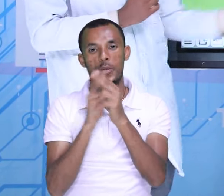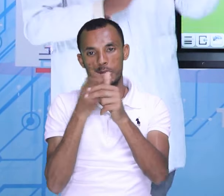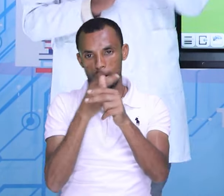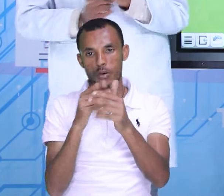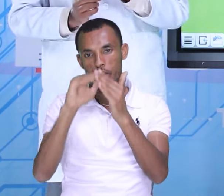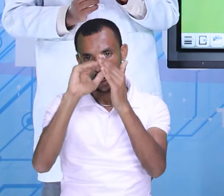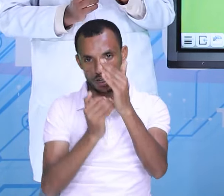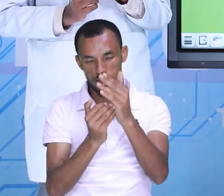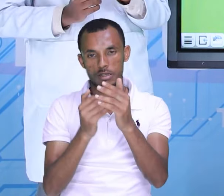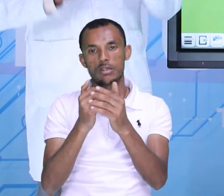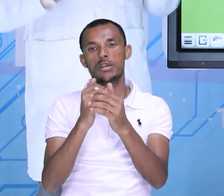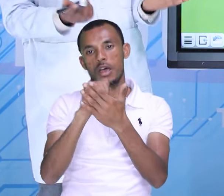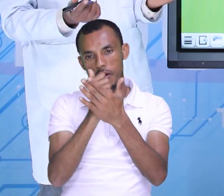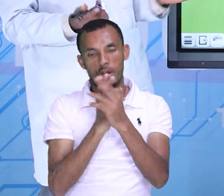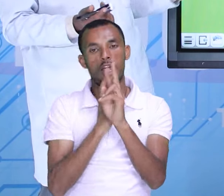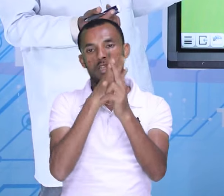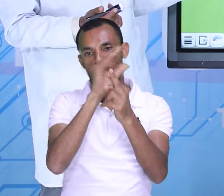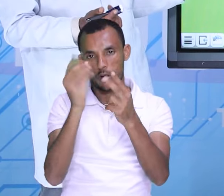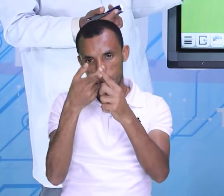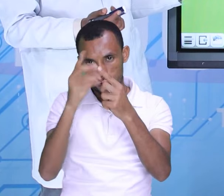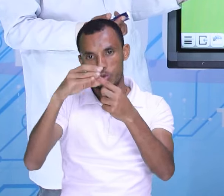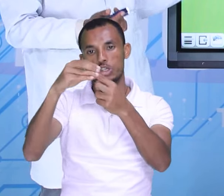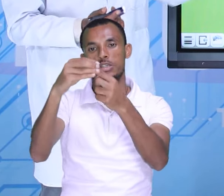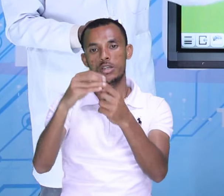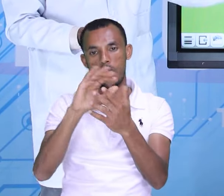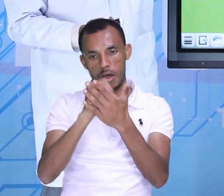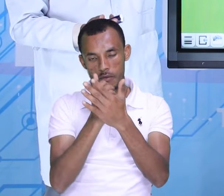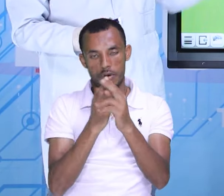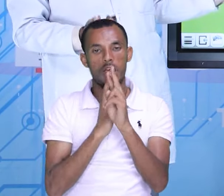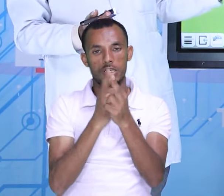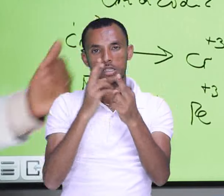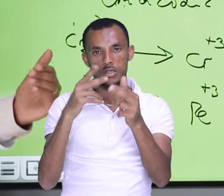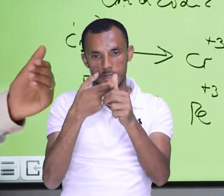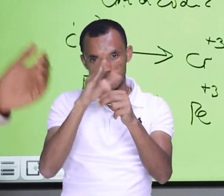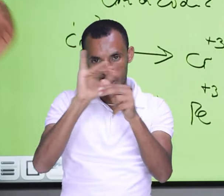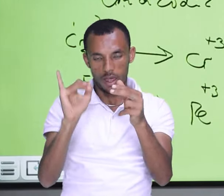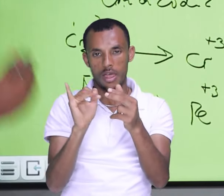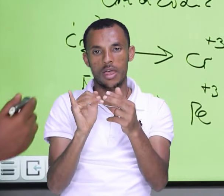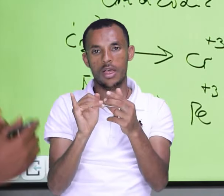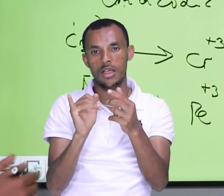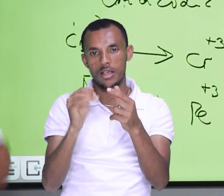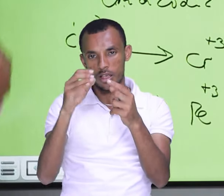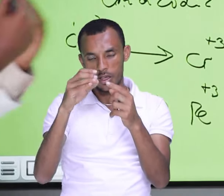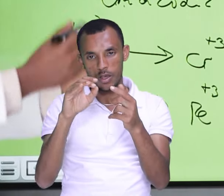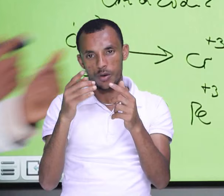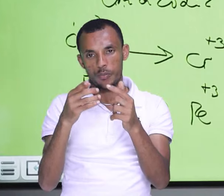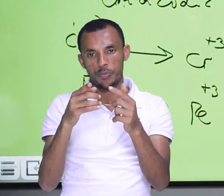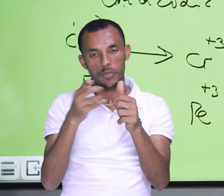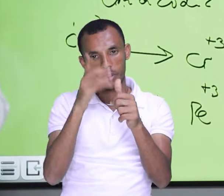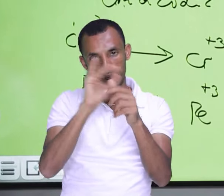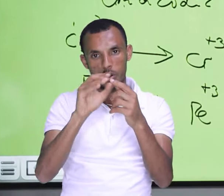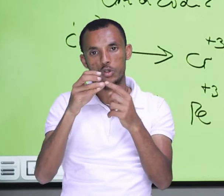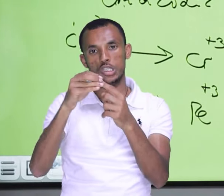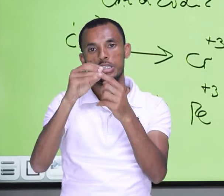one is oxidation half reaction. In reduction half reaction, oxidation number is decreases. In oxidation half reaction, the oxidation number is